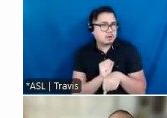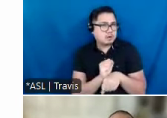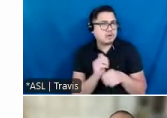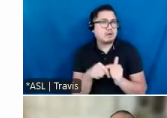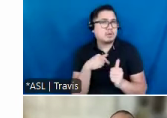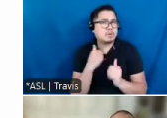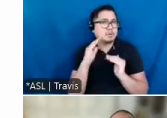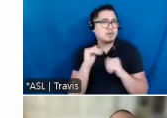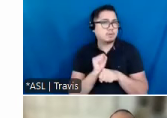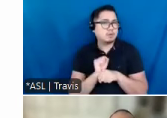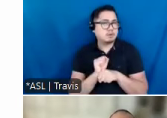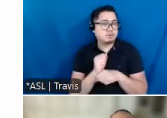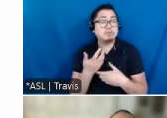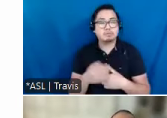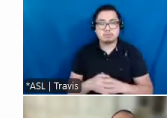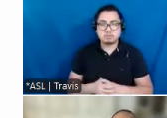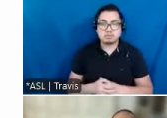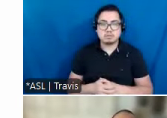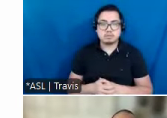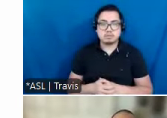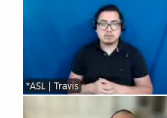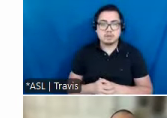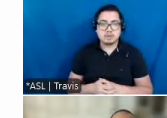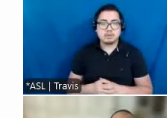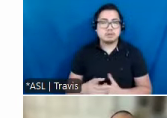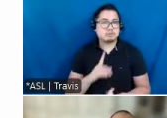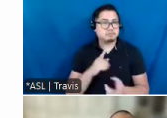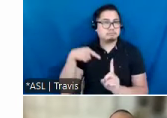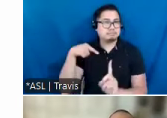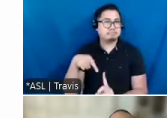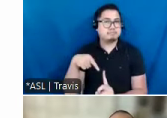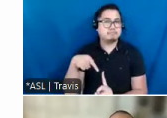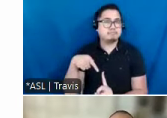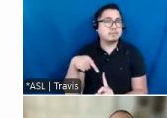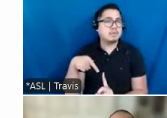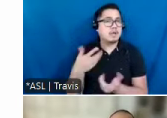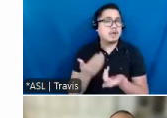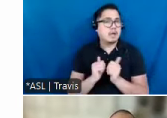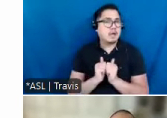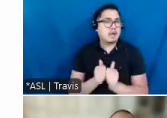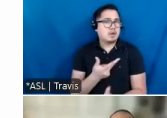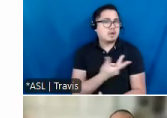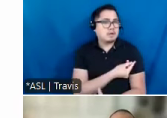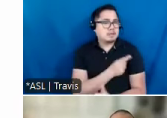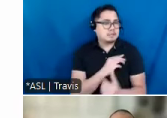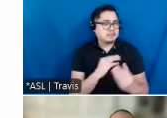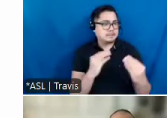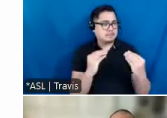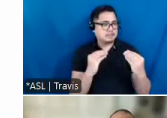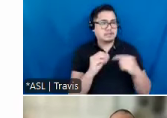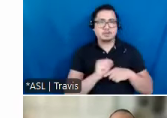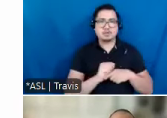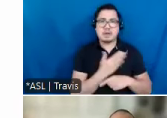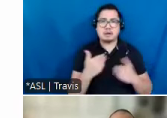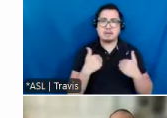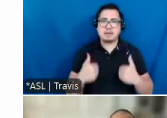them to work. So, and which really gets at the core of how vaccines train our bodies to fight off